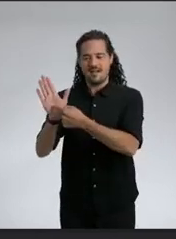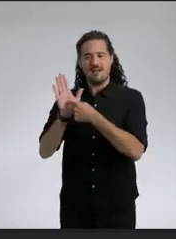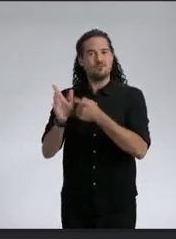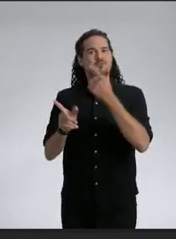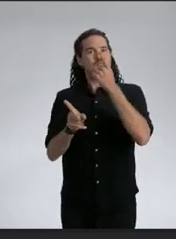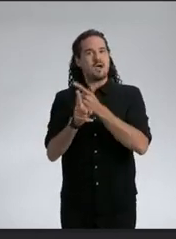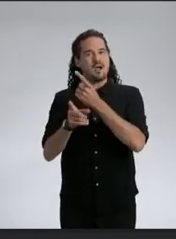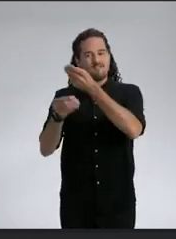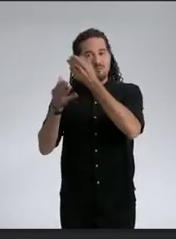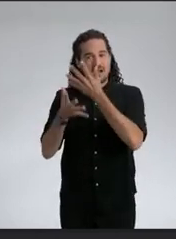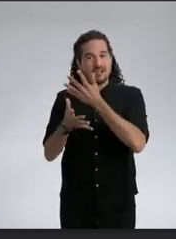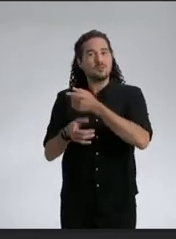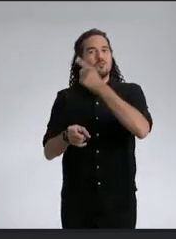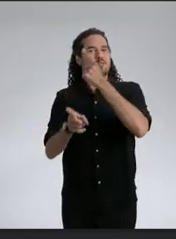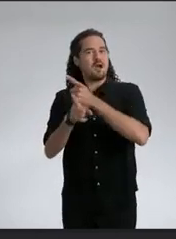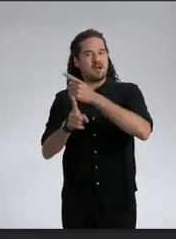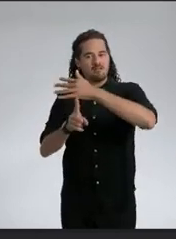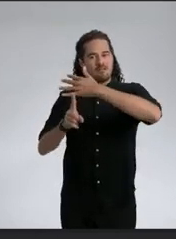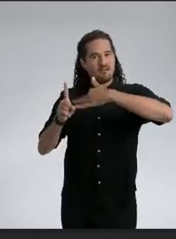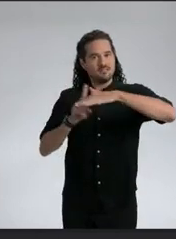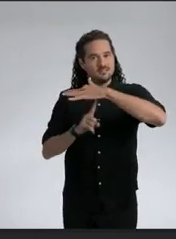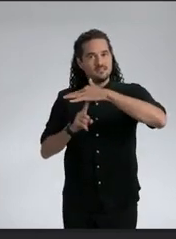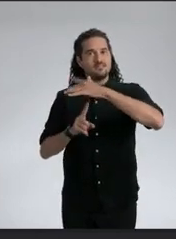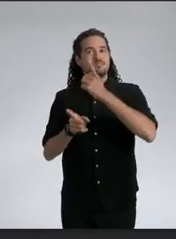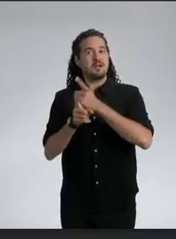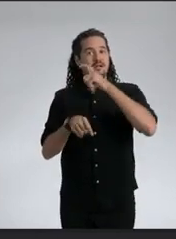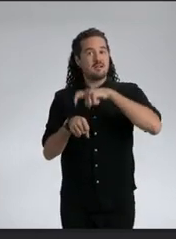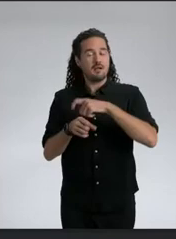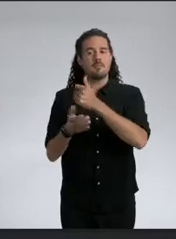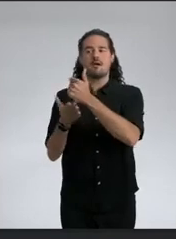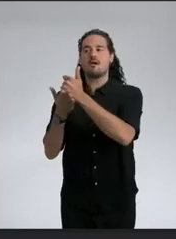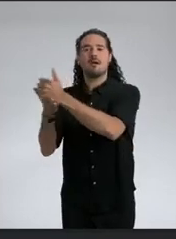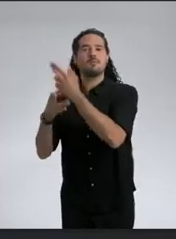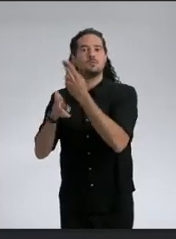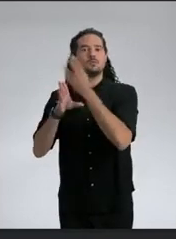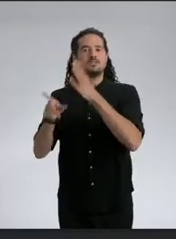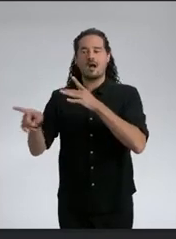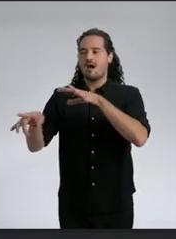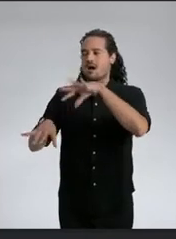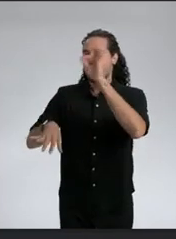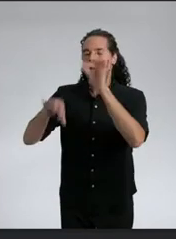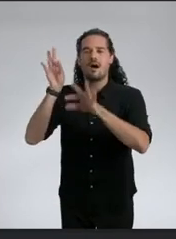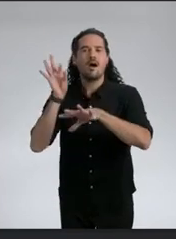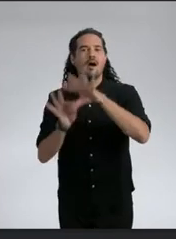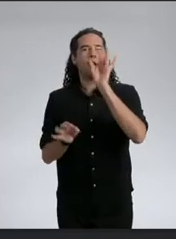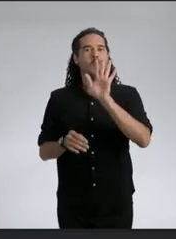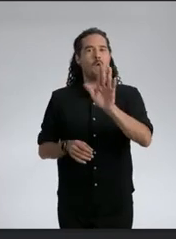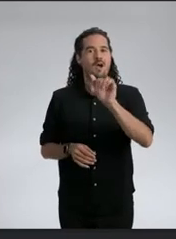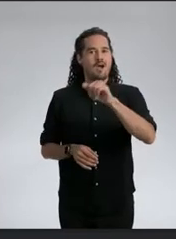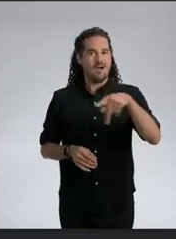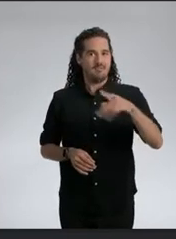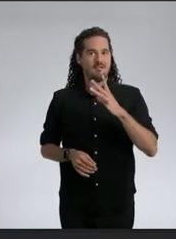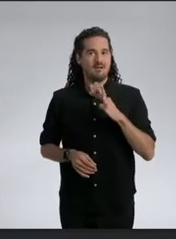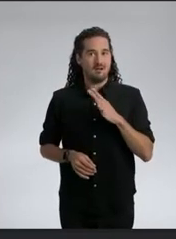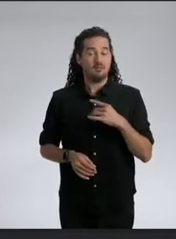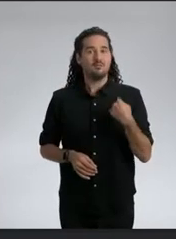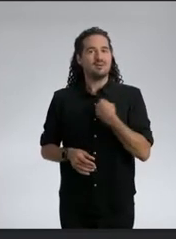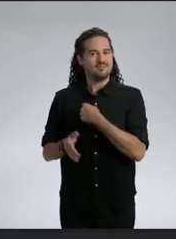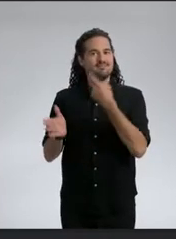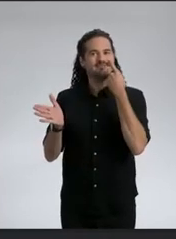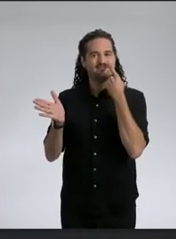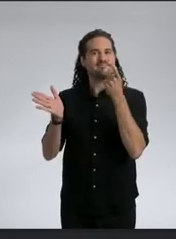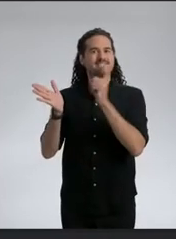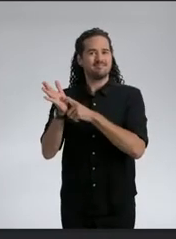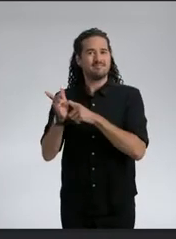right context helps your users discover the magic of your apps. And we have seen that widgets